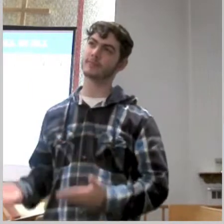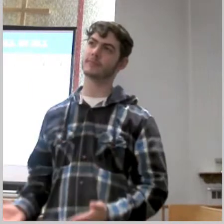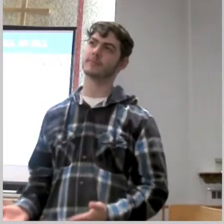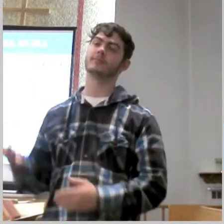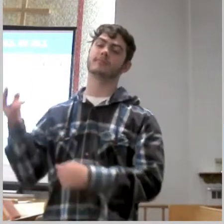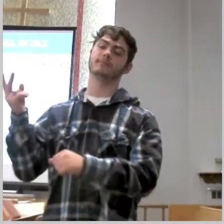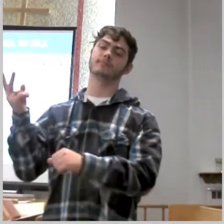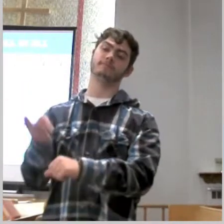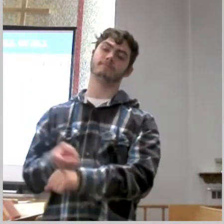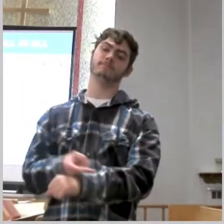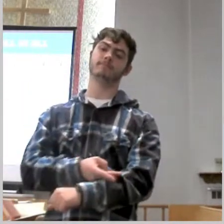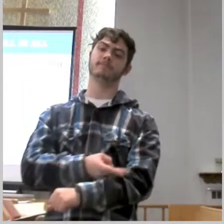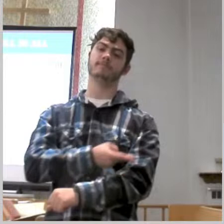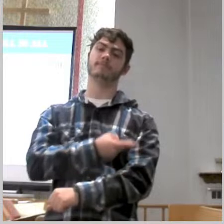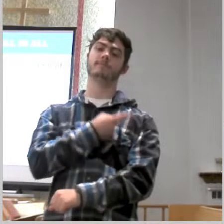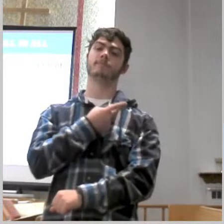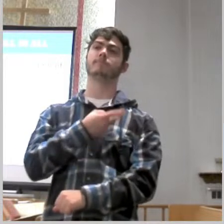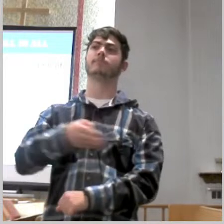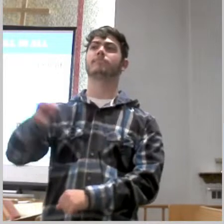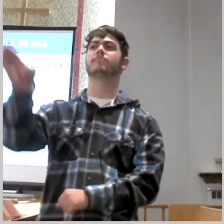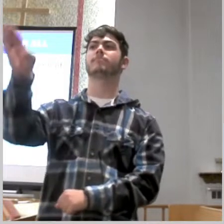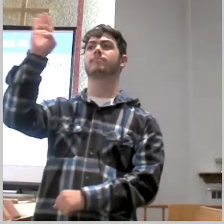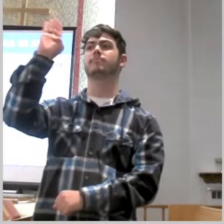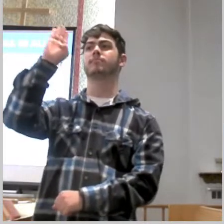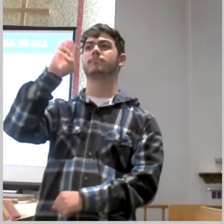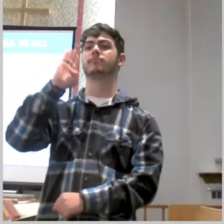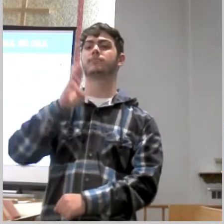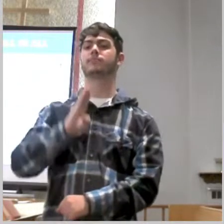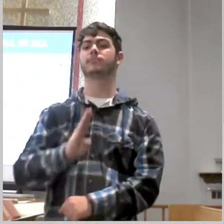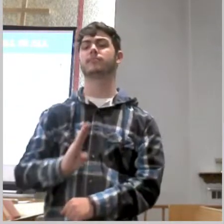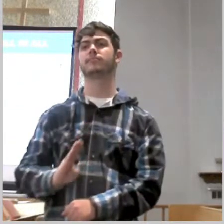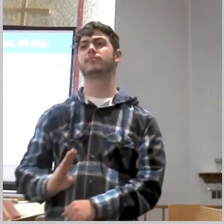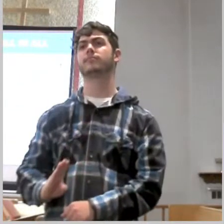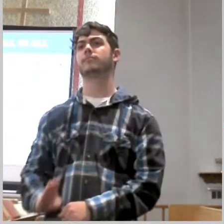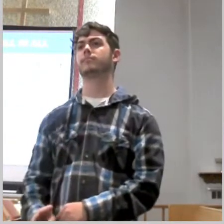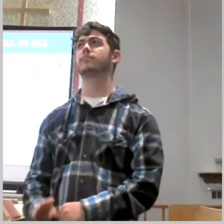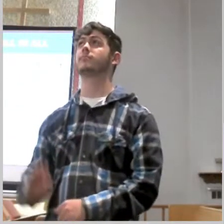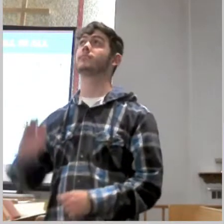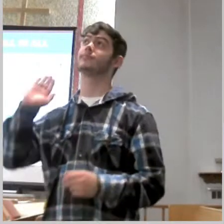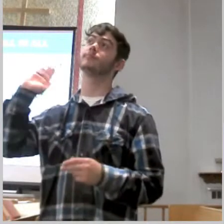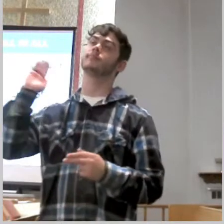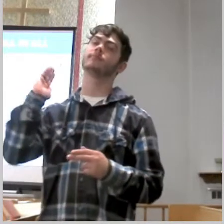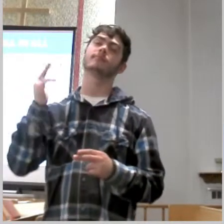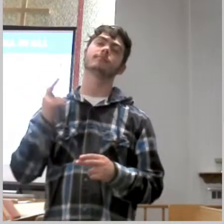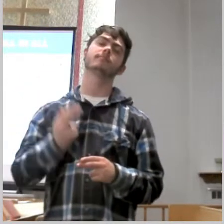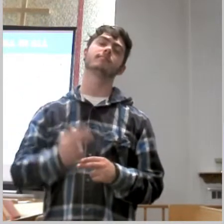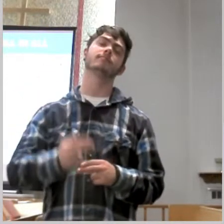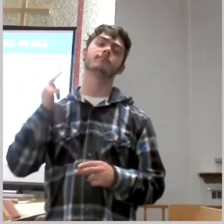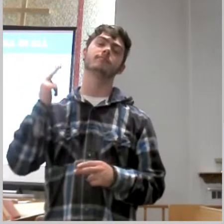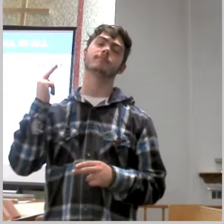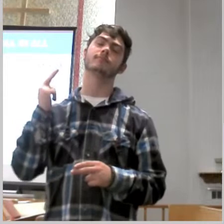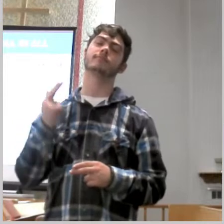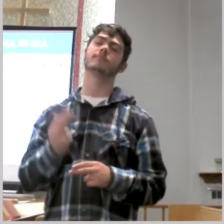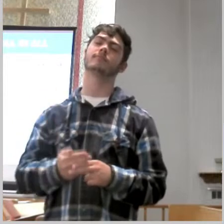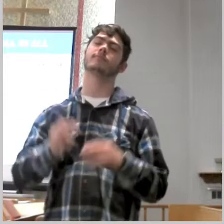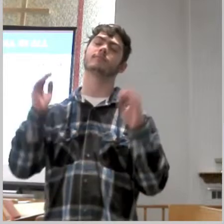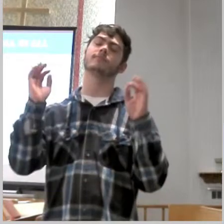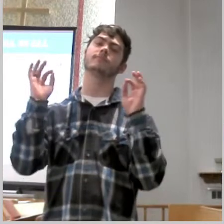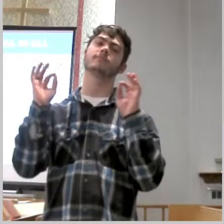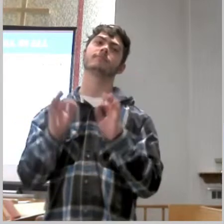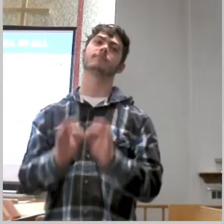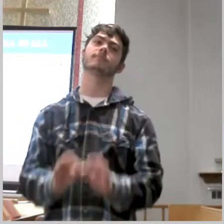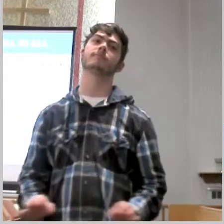Jesus, you're the Lamb of God.